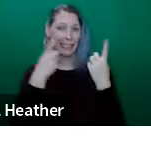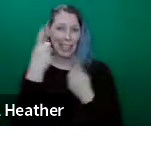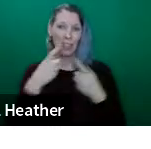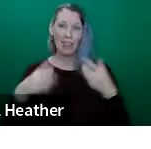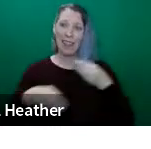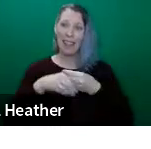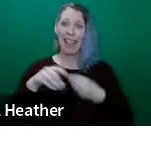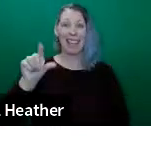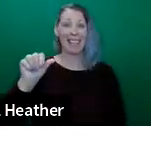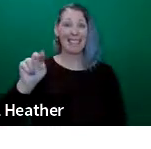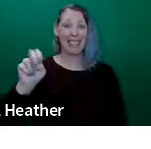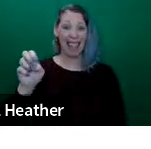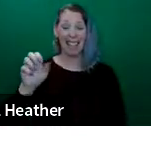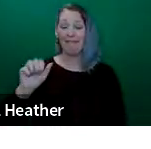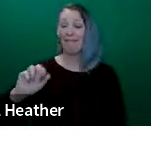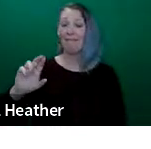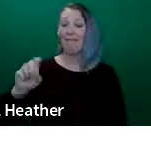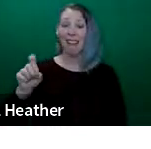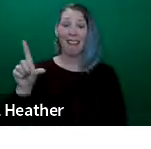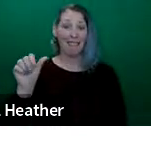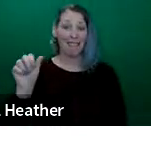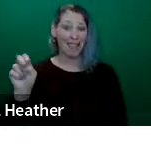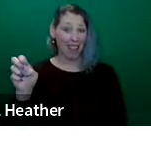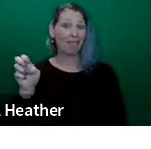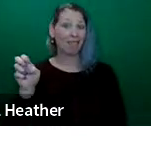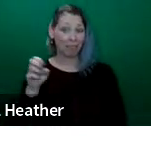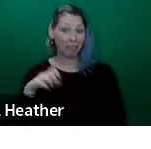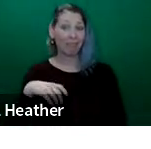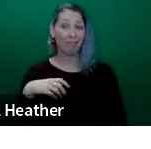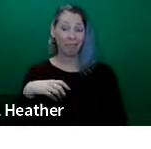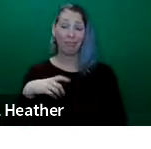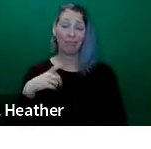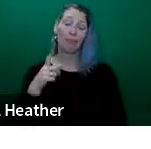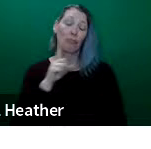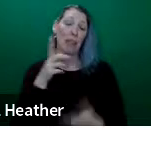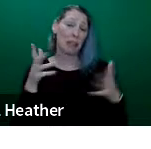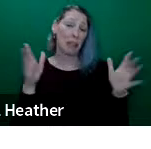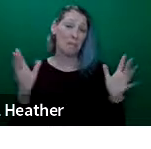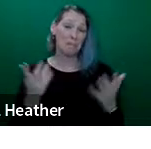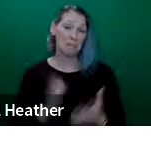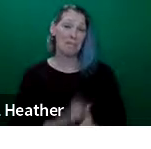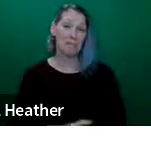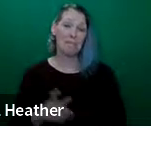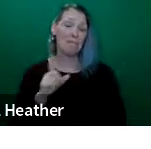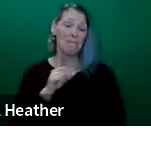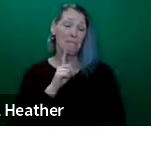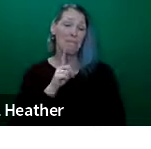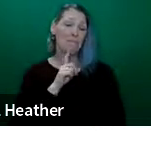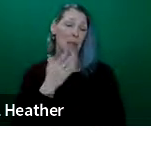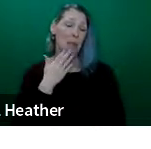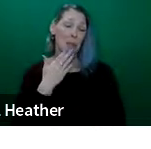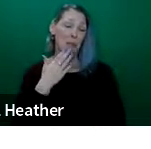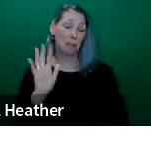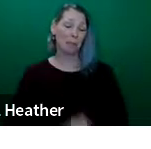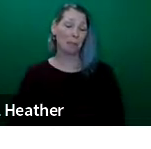lanes, even auxiliary lanes, if at all possible. That's basically all I have to say. I'm done for that.